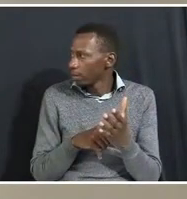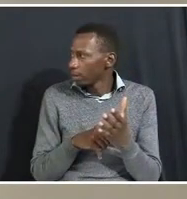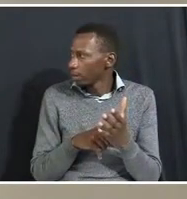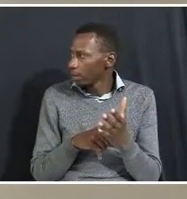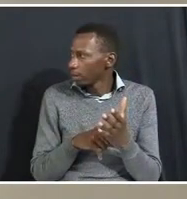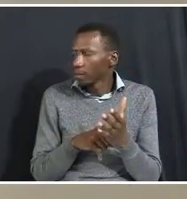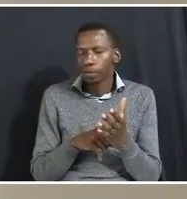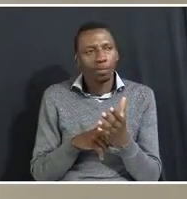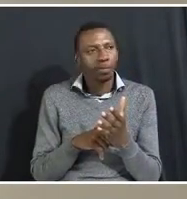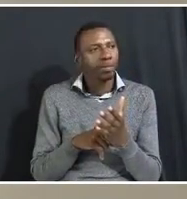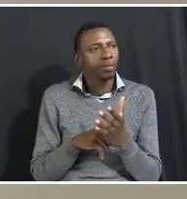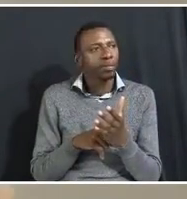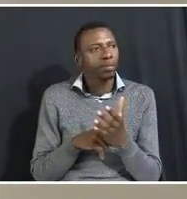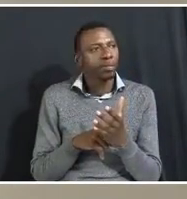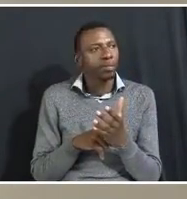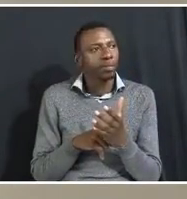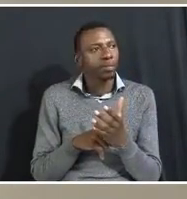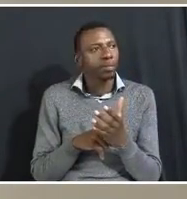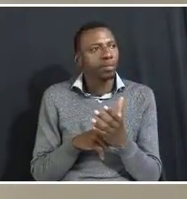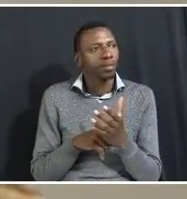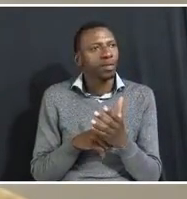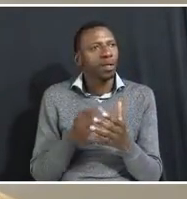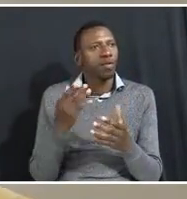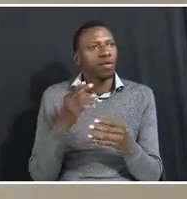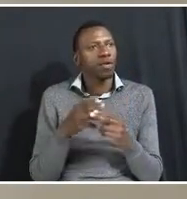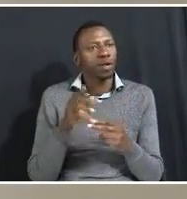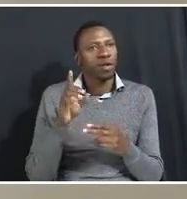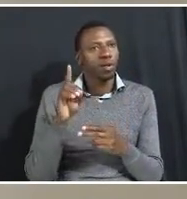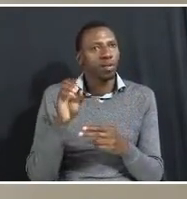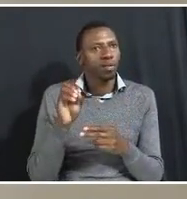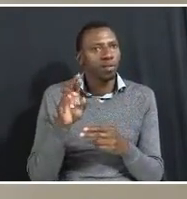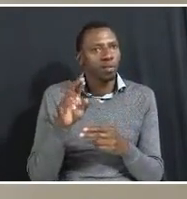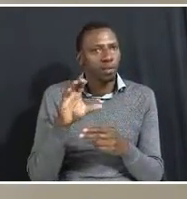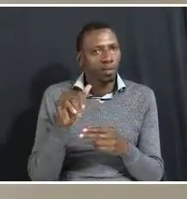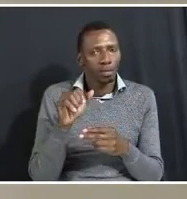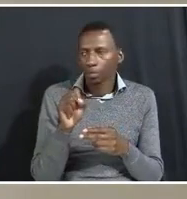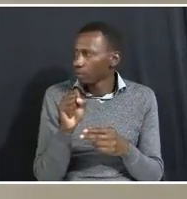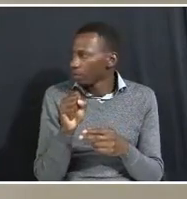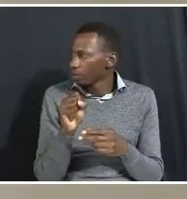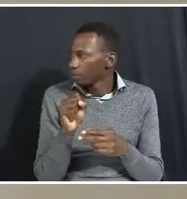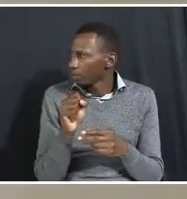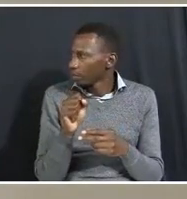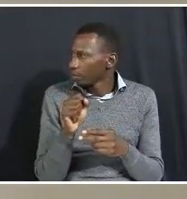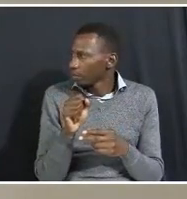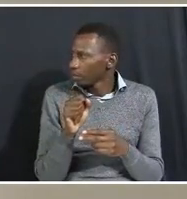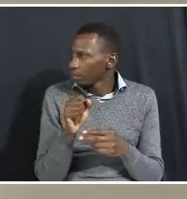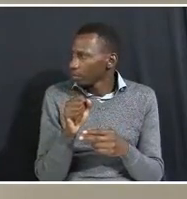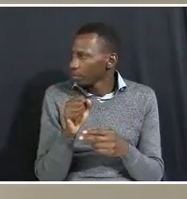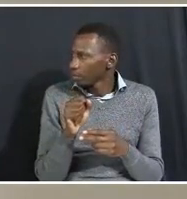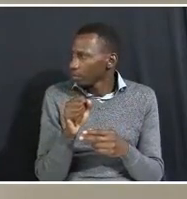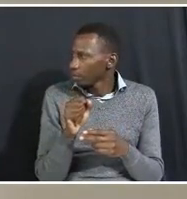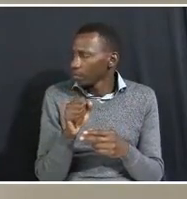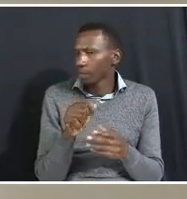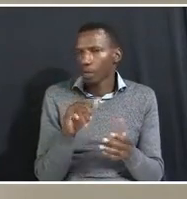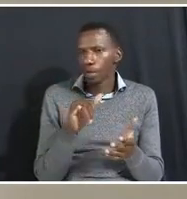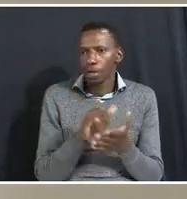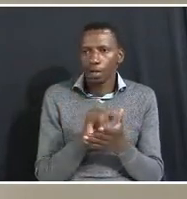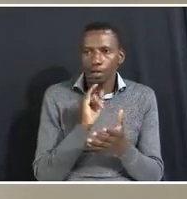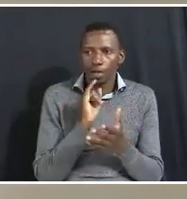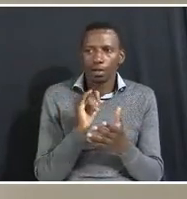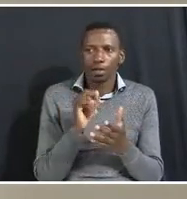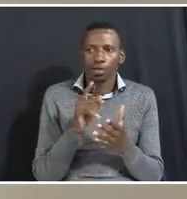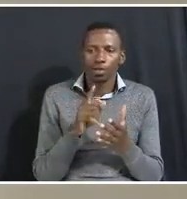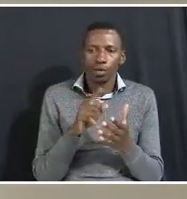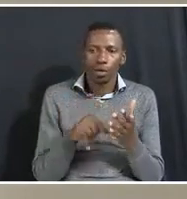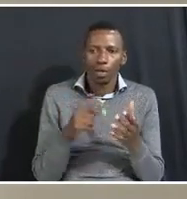was called Dorcas. By then, those years, deaconate was not that clear and strong.